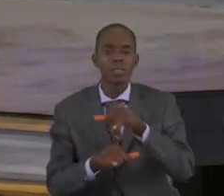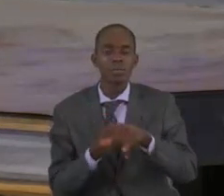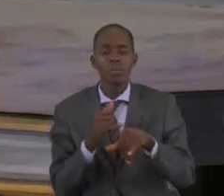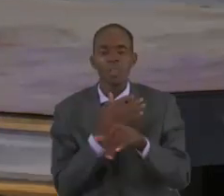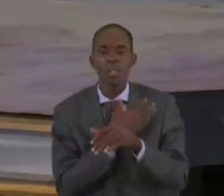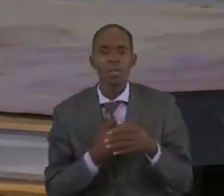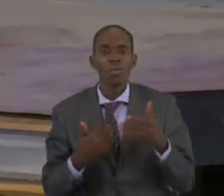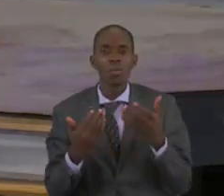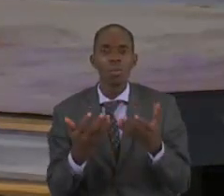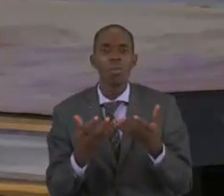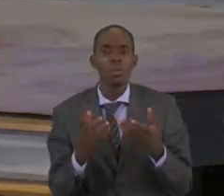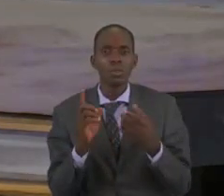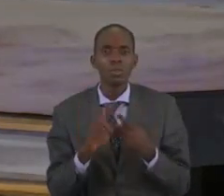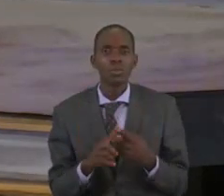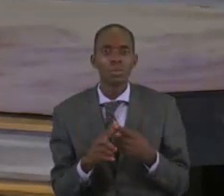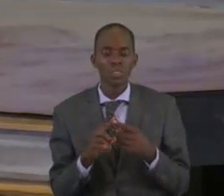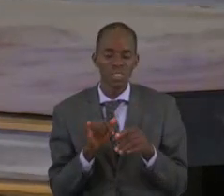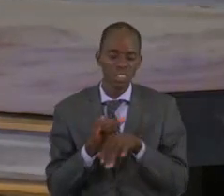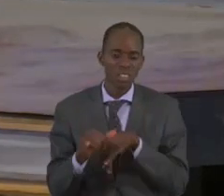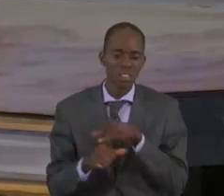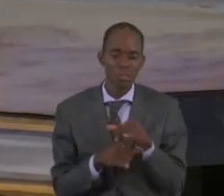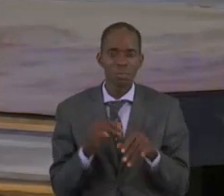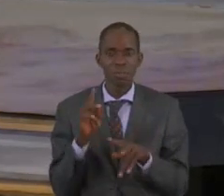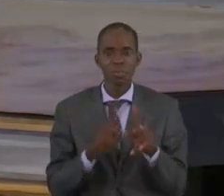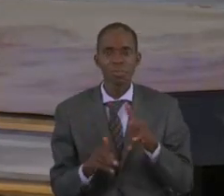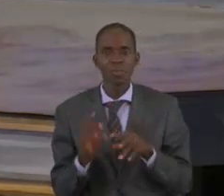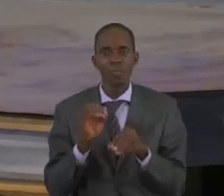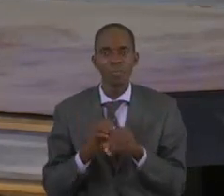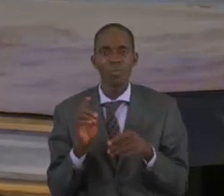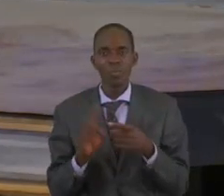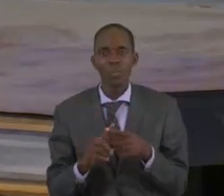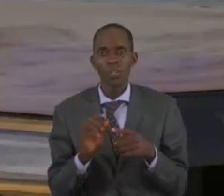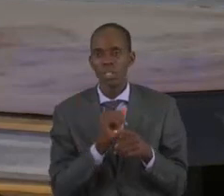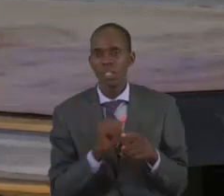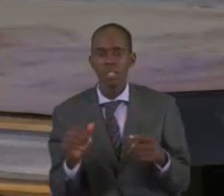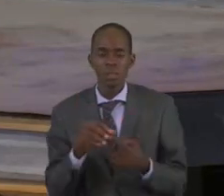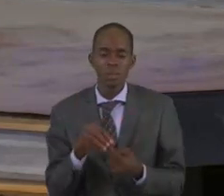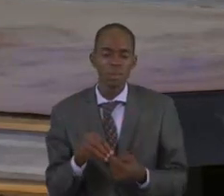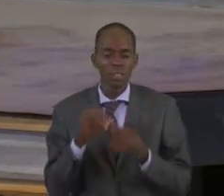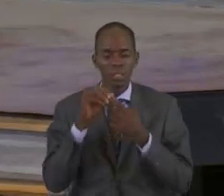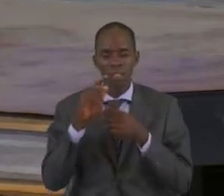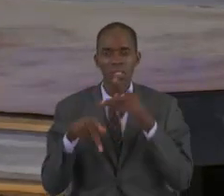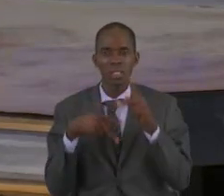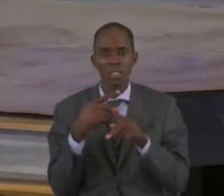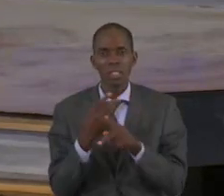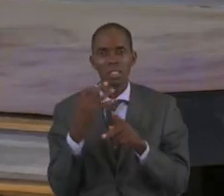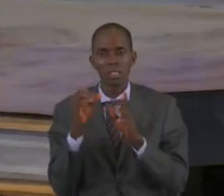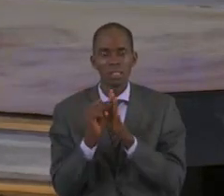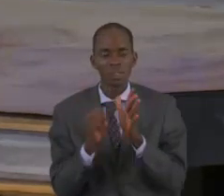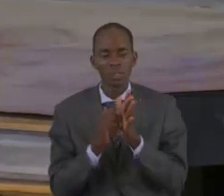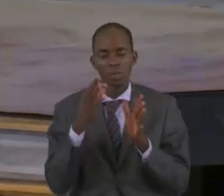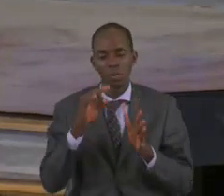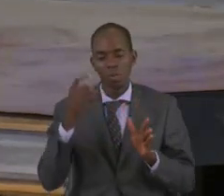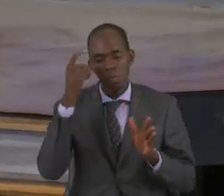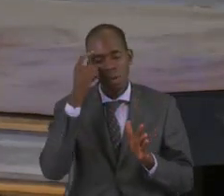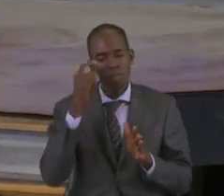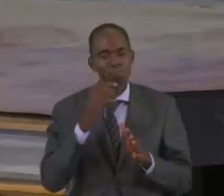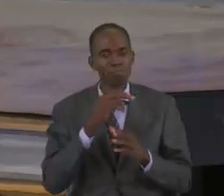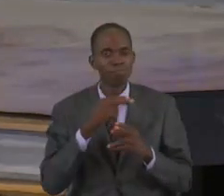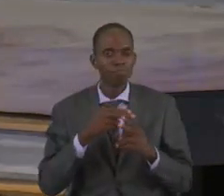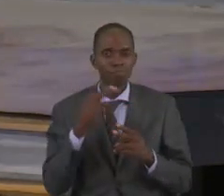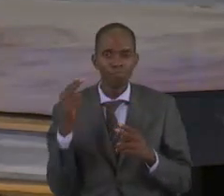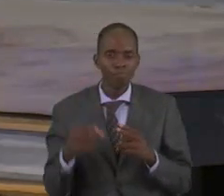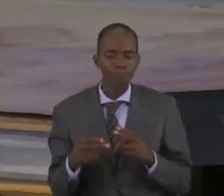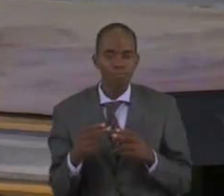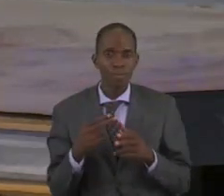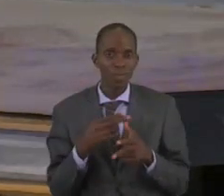to kind of deceive people into a particular state of mind. Neither at any